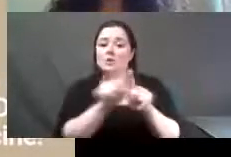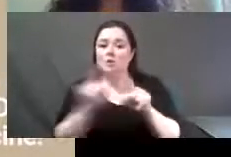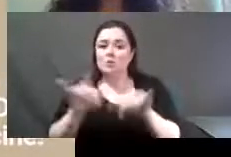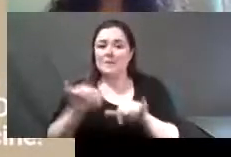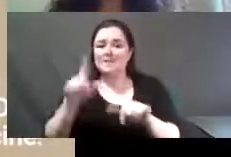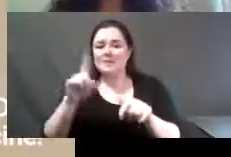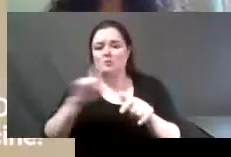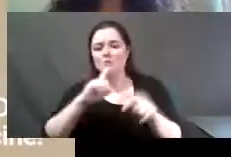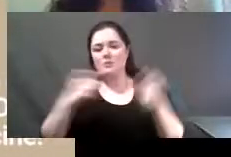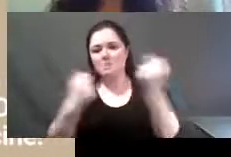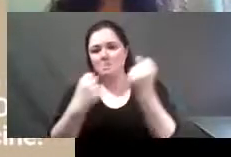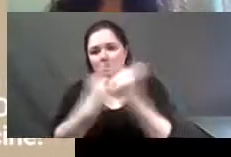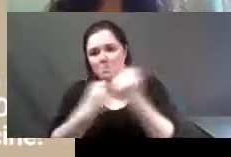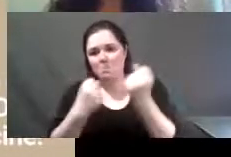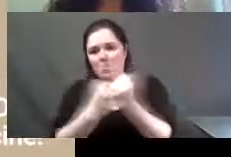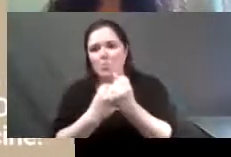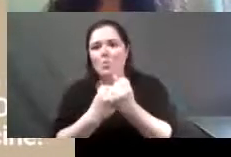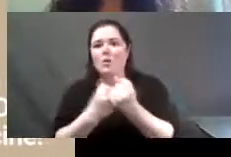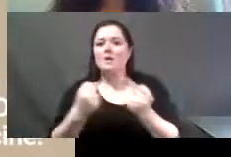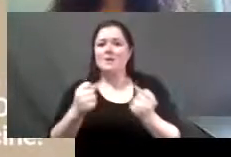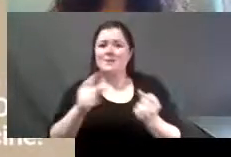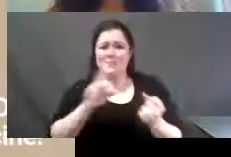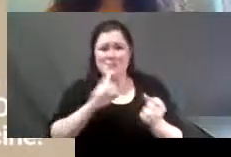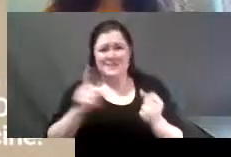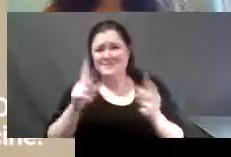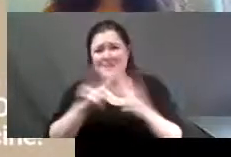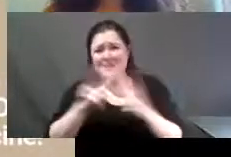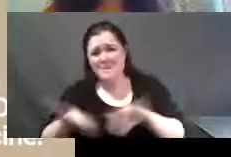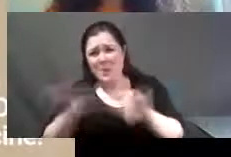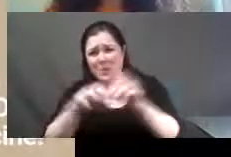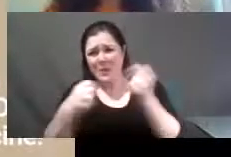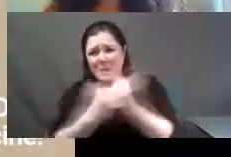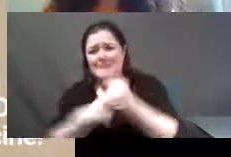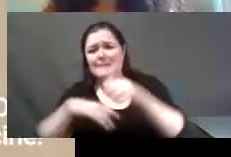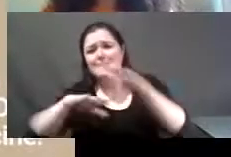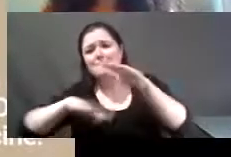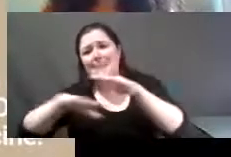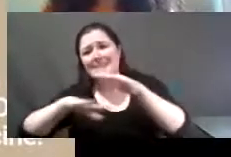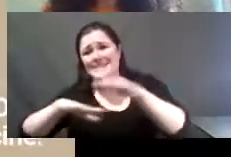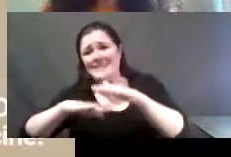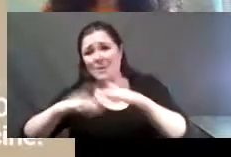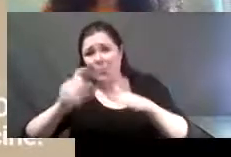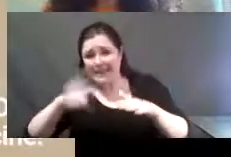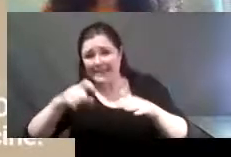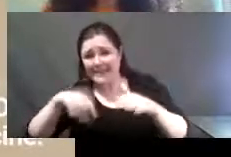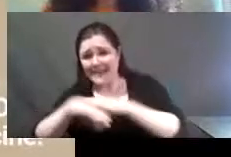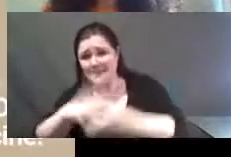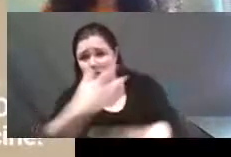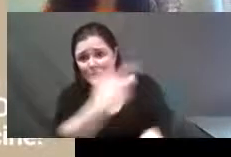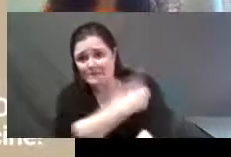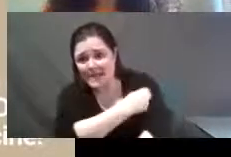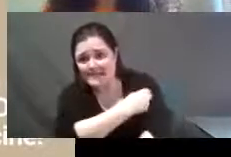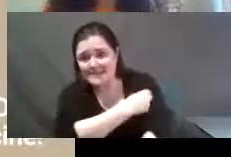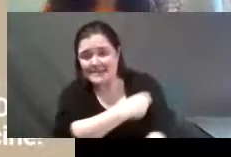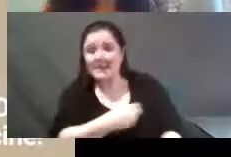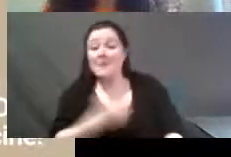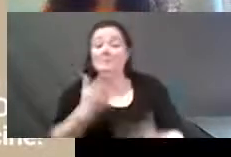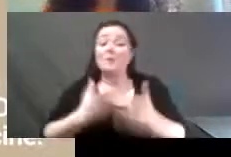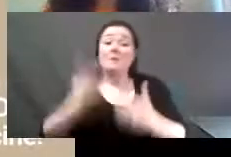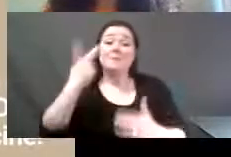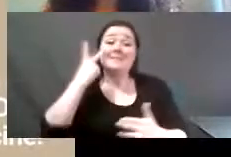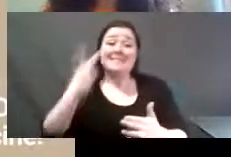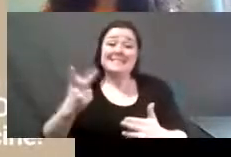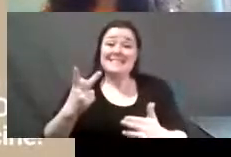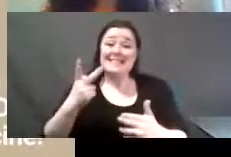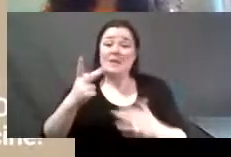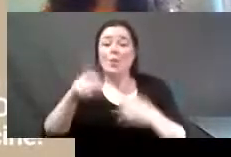for, because we need access to the vaccine. That's just basic needs and rights. And you'll probably see in your organizing work,